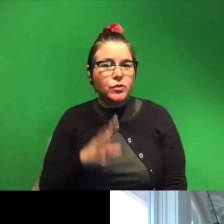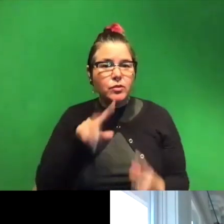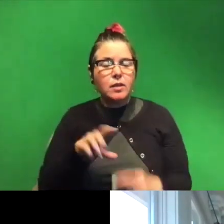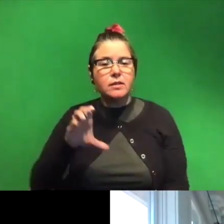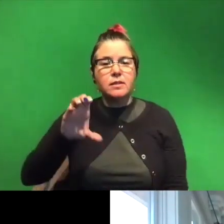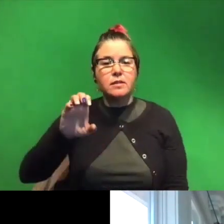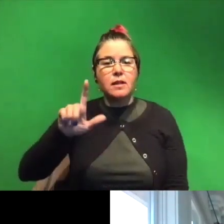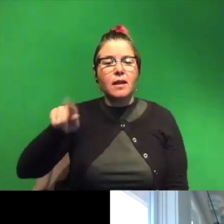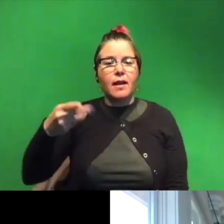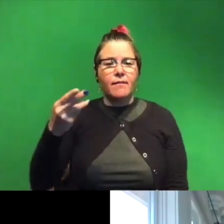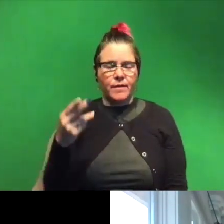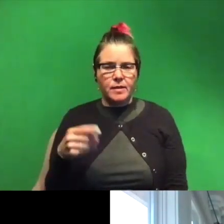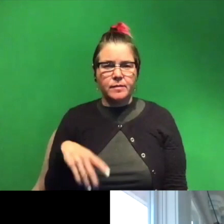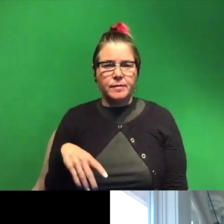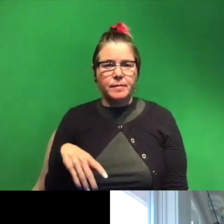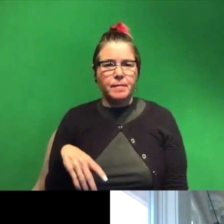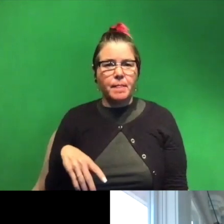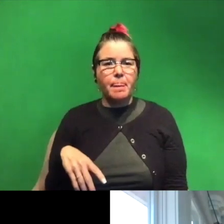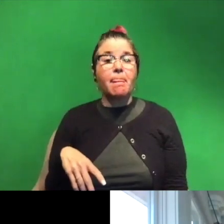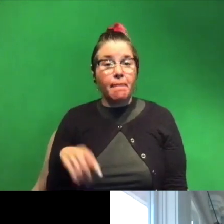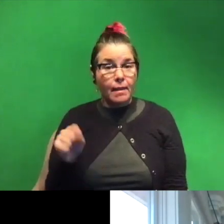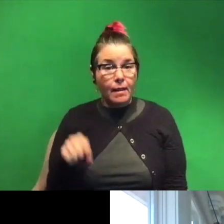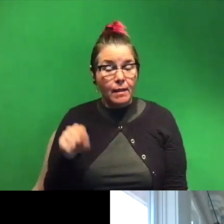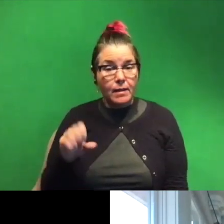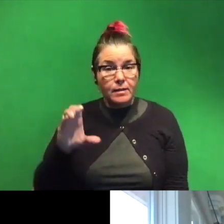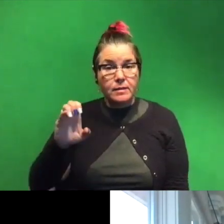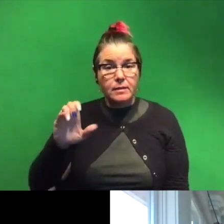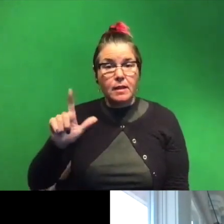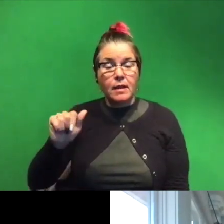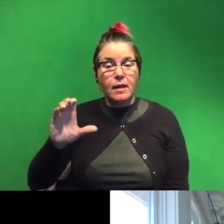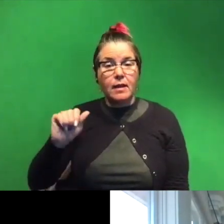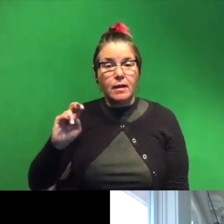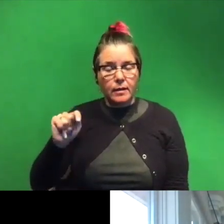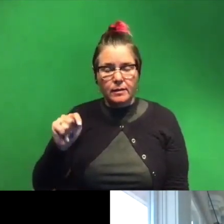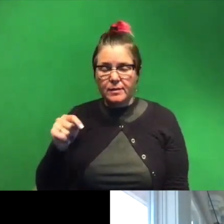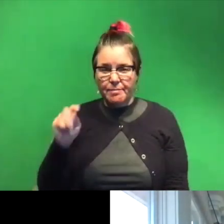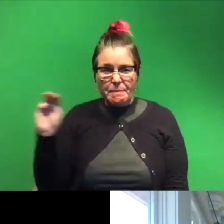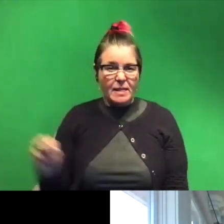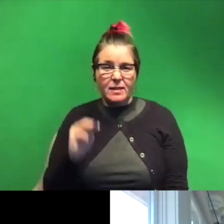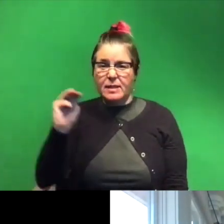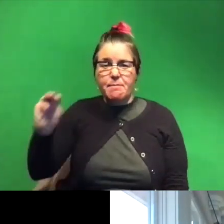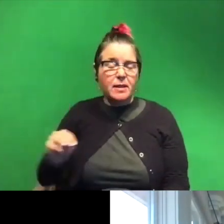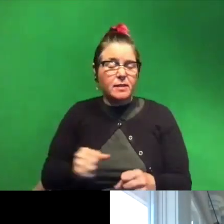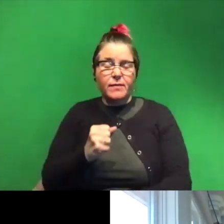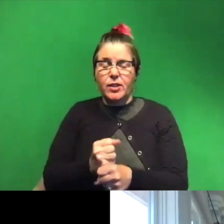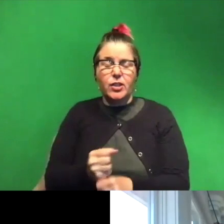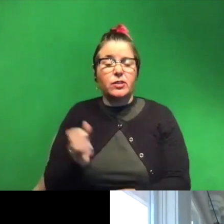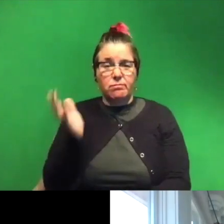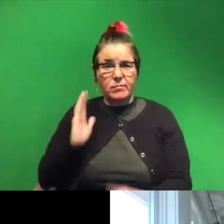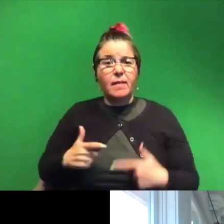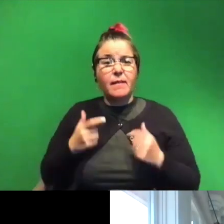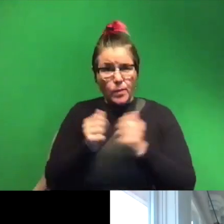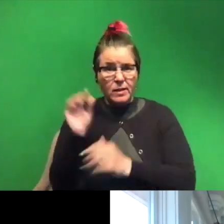coelacanth. Yeah. So, yeah, coelacanths have been around for millions of years. They were around when the dinosaurs